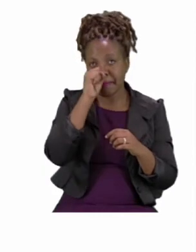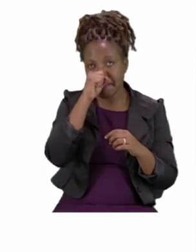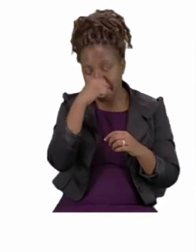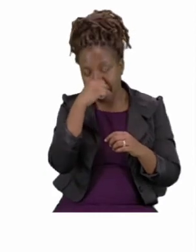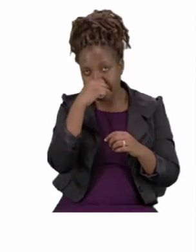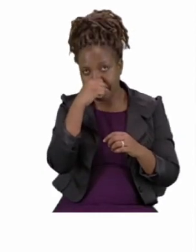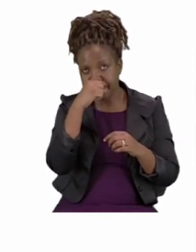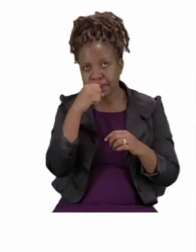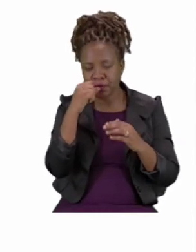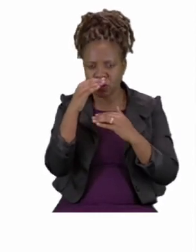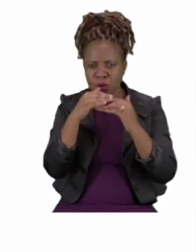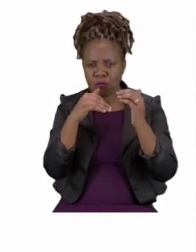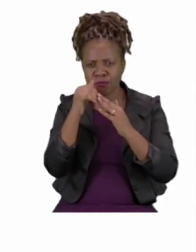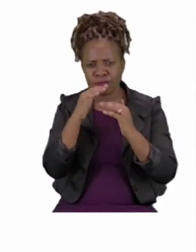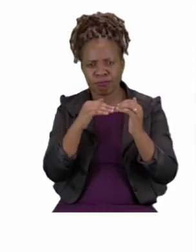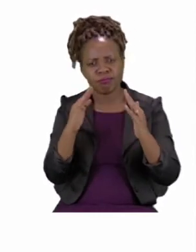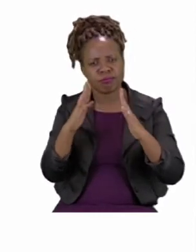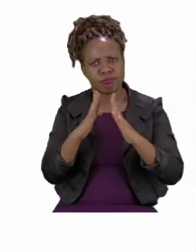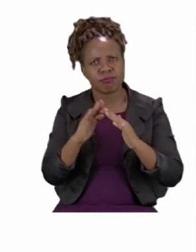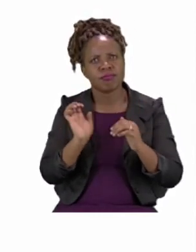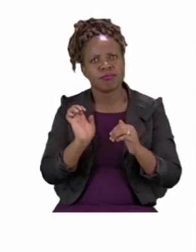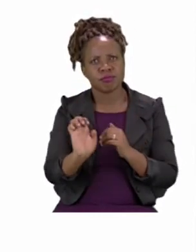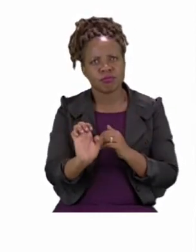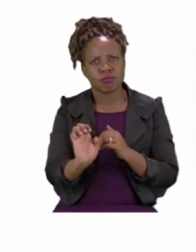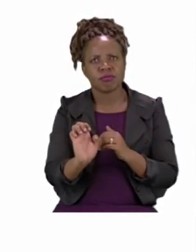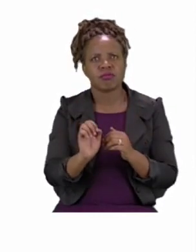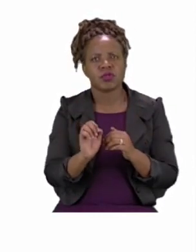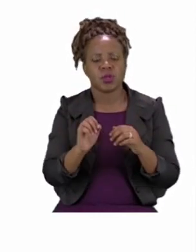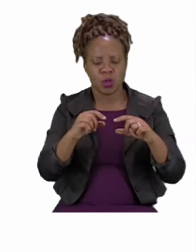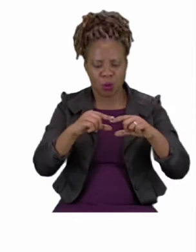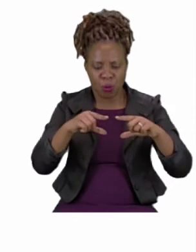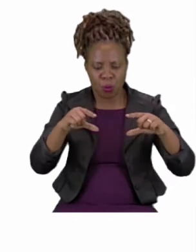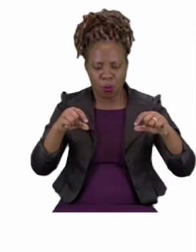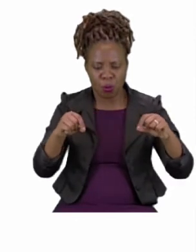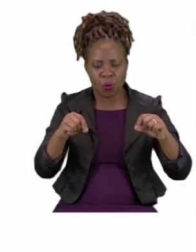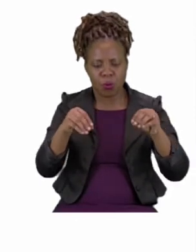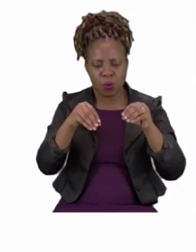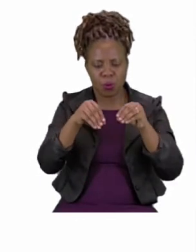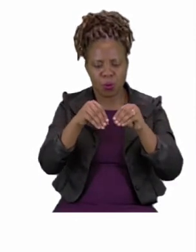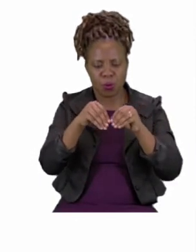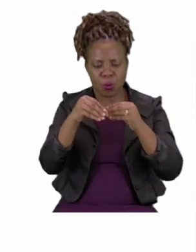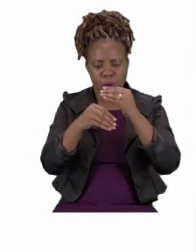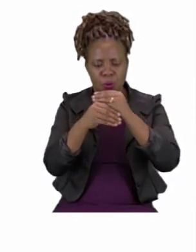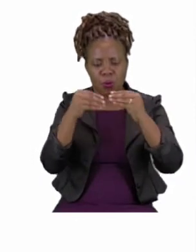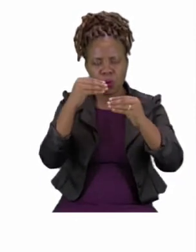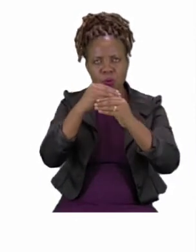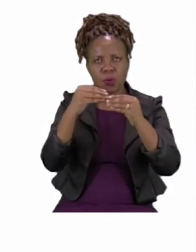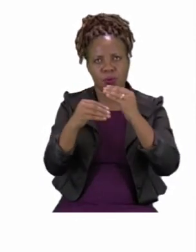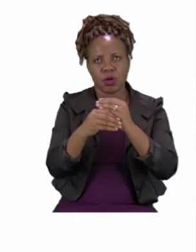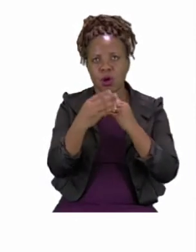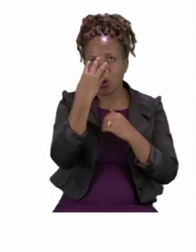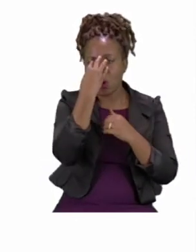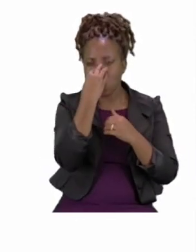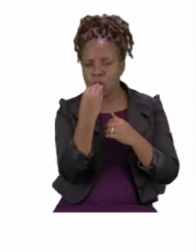of bricks. The wolf could not blow it down and got angry. I'd like